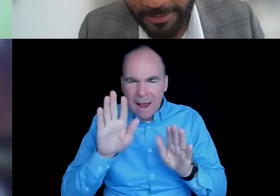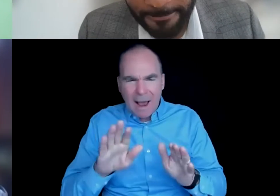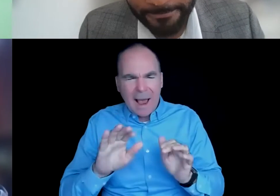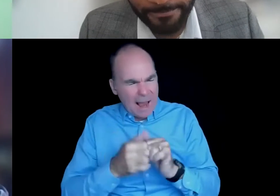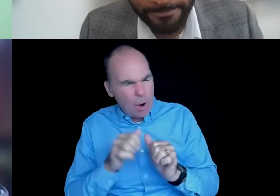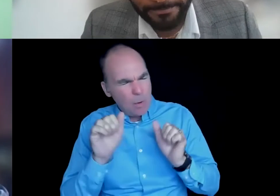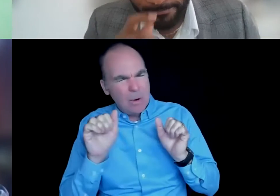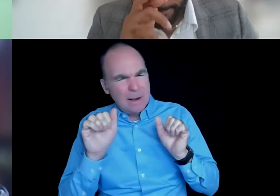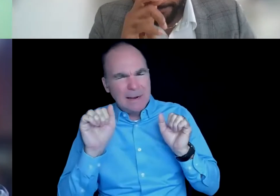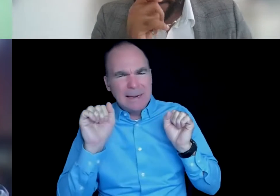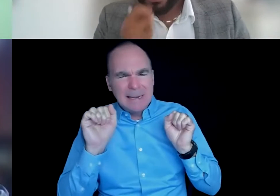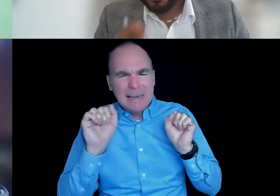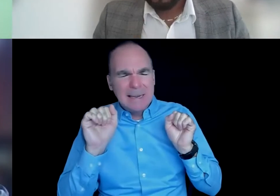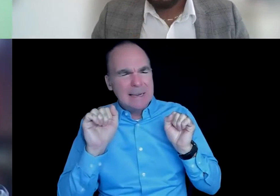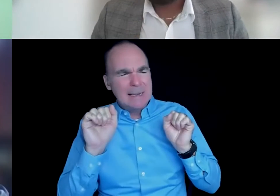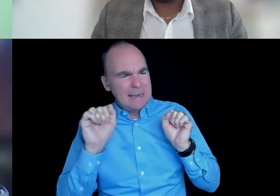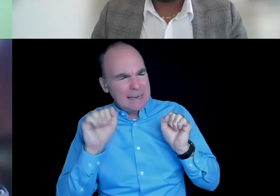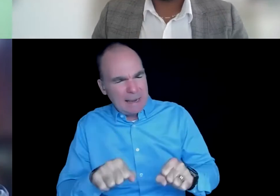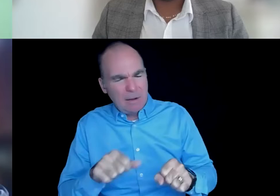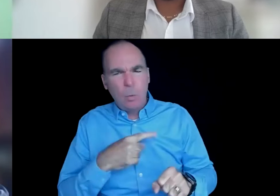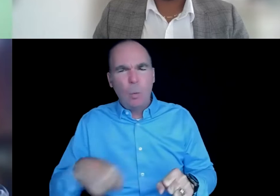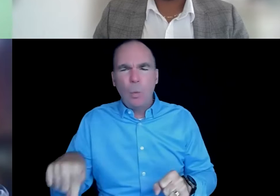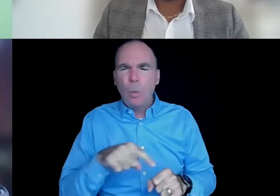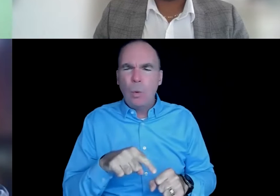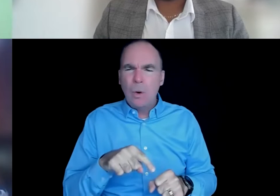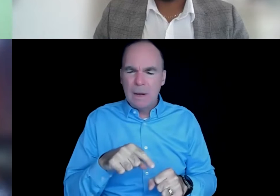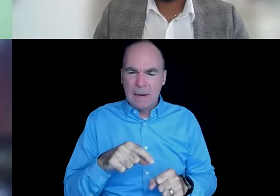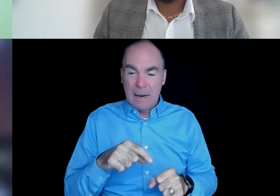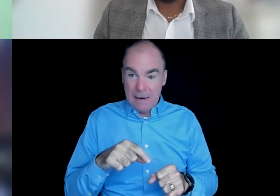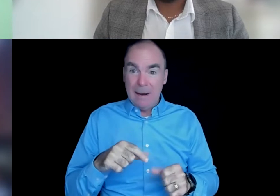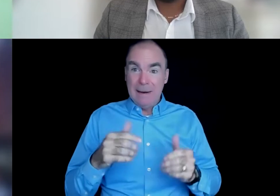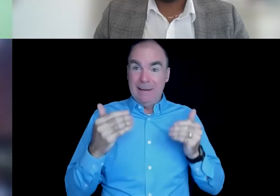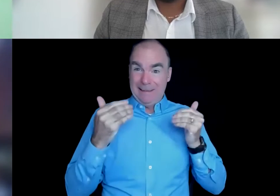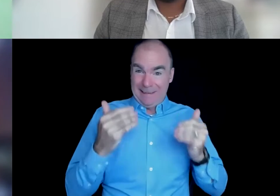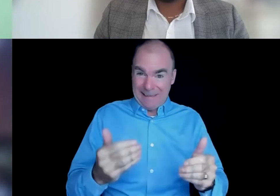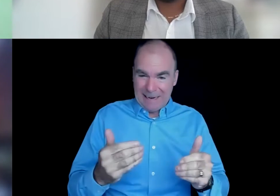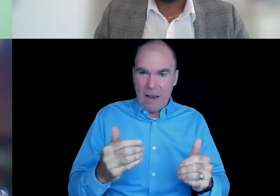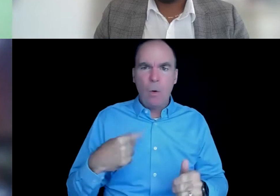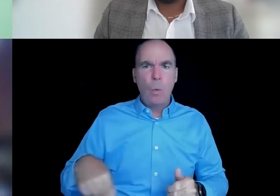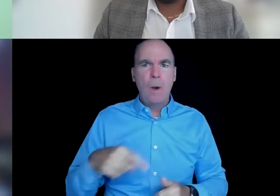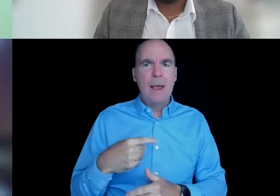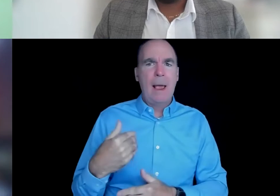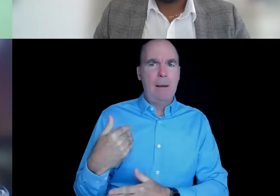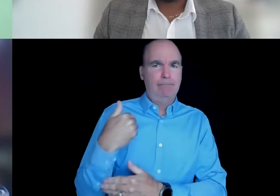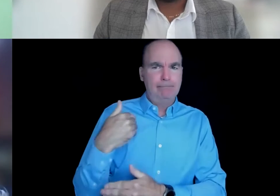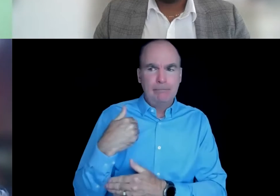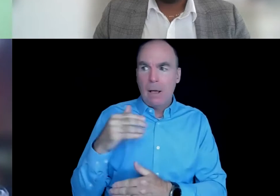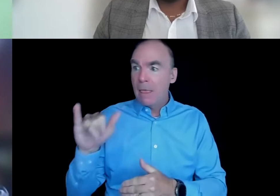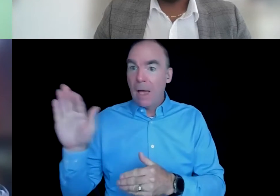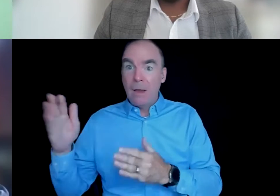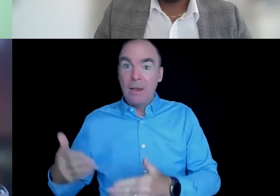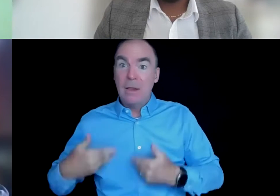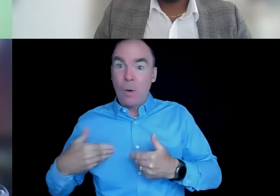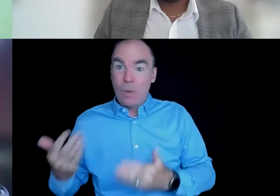question, sorry? Sure. How do you make sure that we are accountable for hearing and taking on board the recommendations